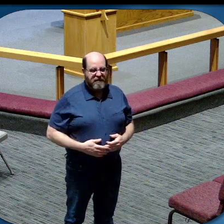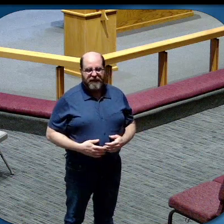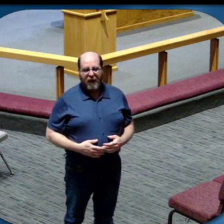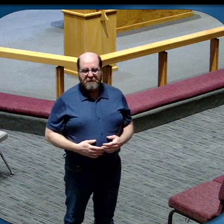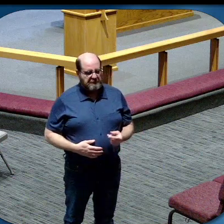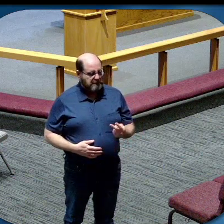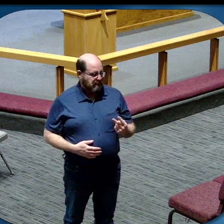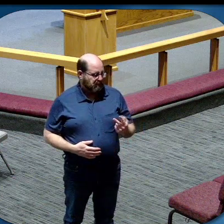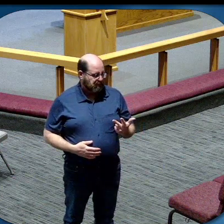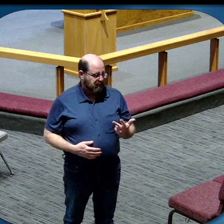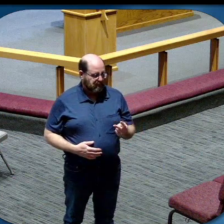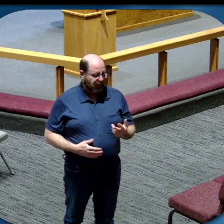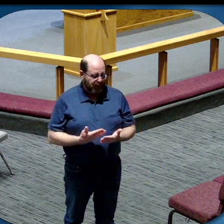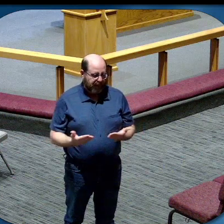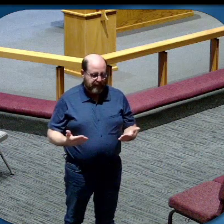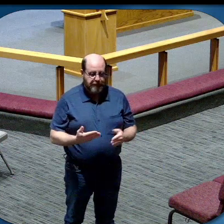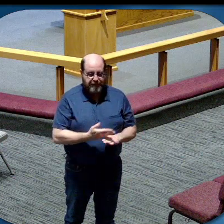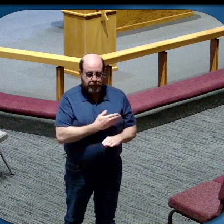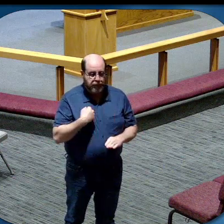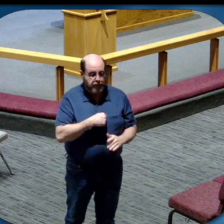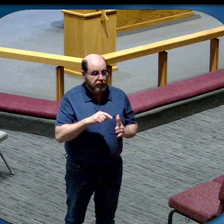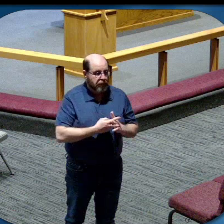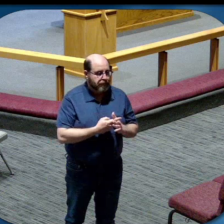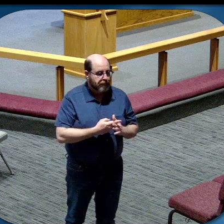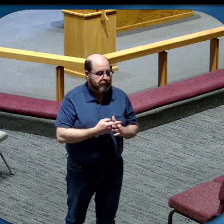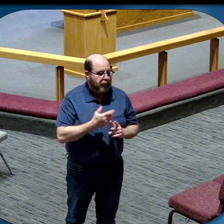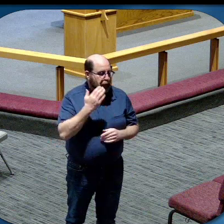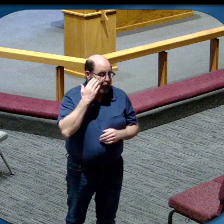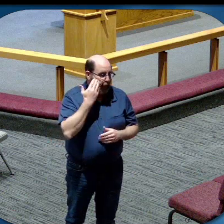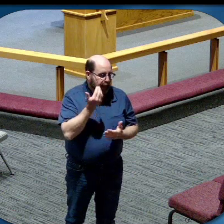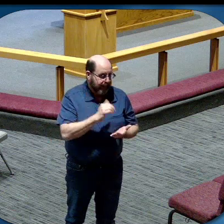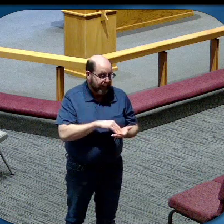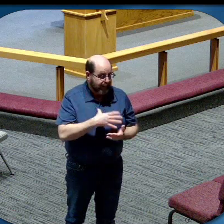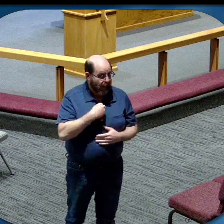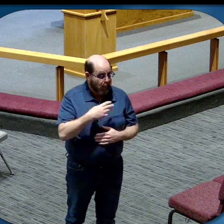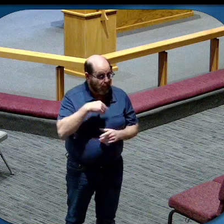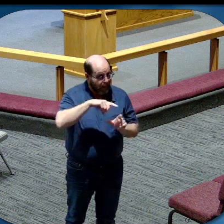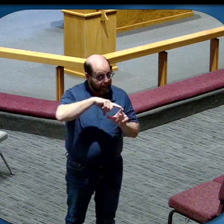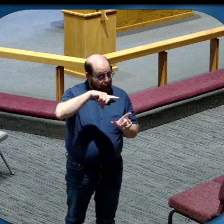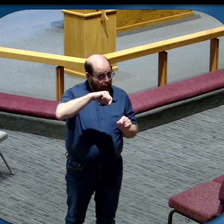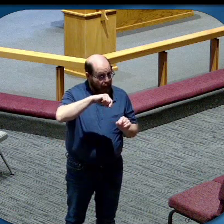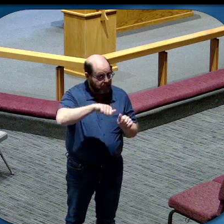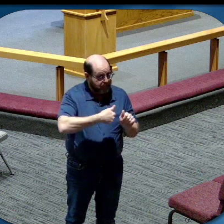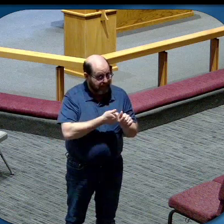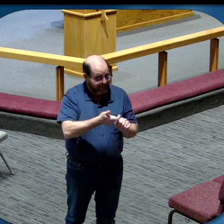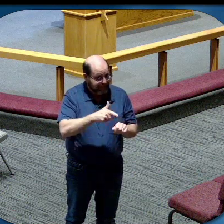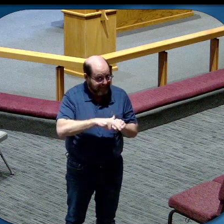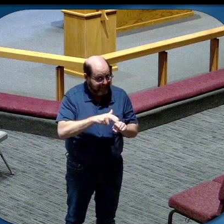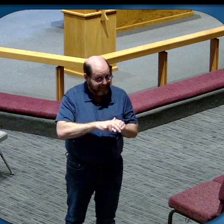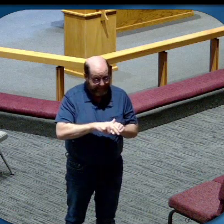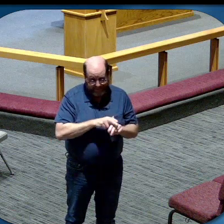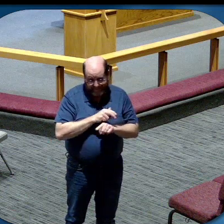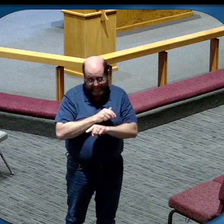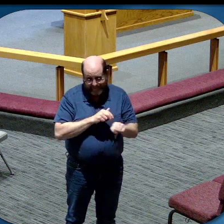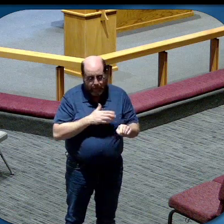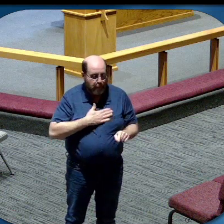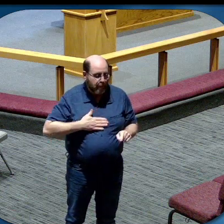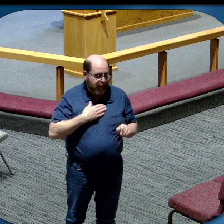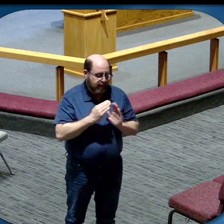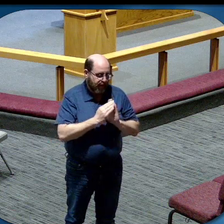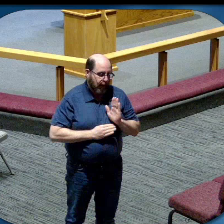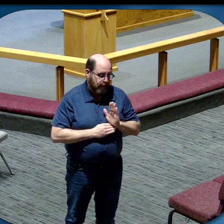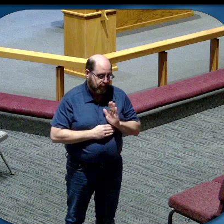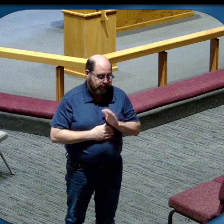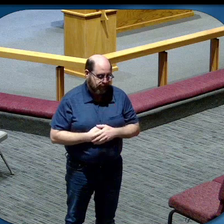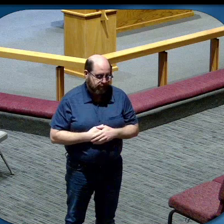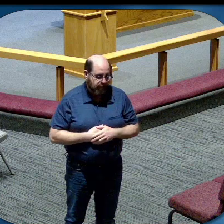things before we get started. In the seat back in front of you, there's a white card. Please take a moment and fill that out, and